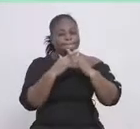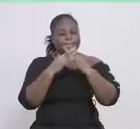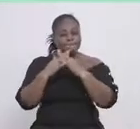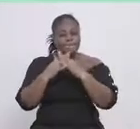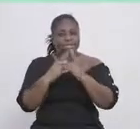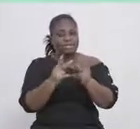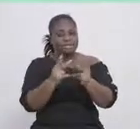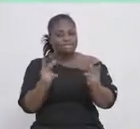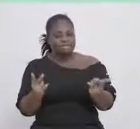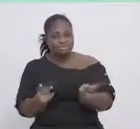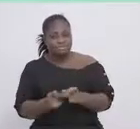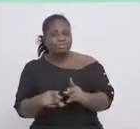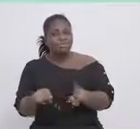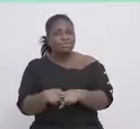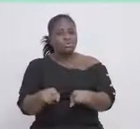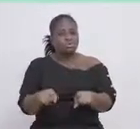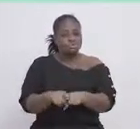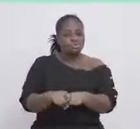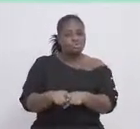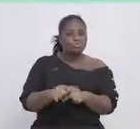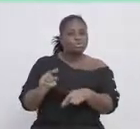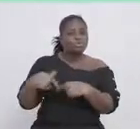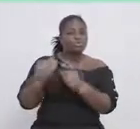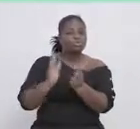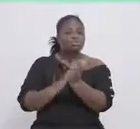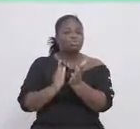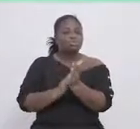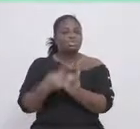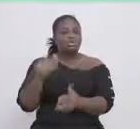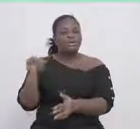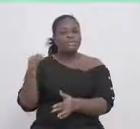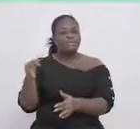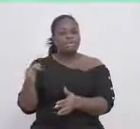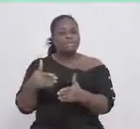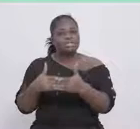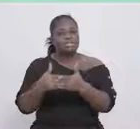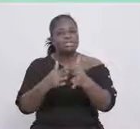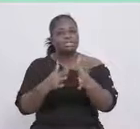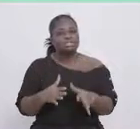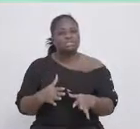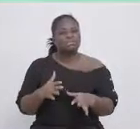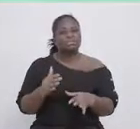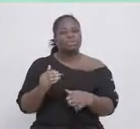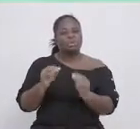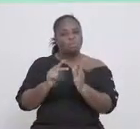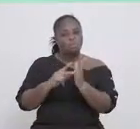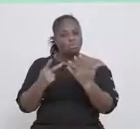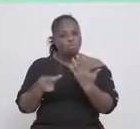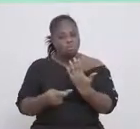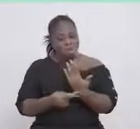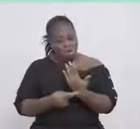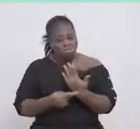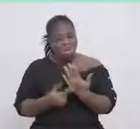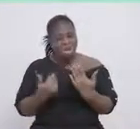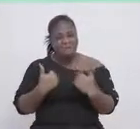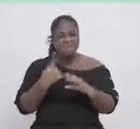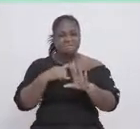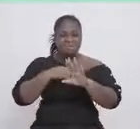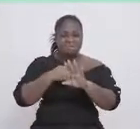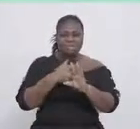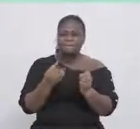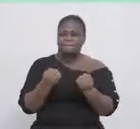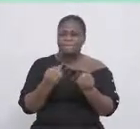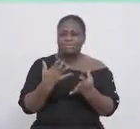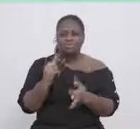Spaces. Florence is also an alumnus of France Leadership Program and MEST Africa. She has led and implemented many women and